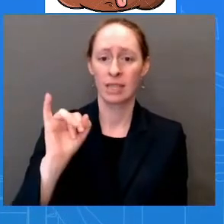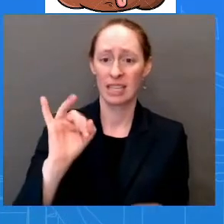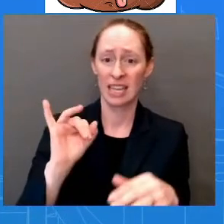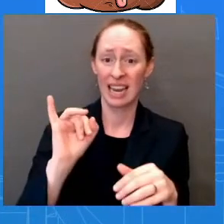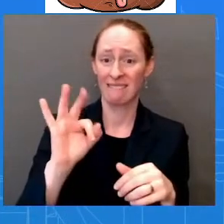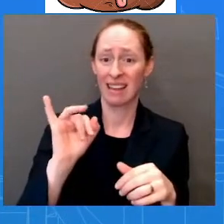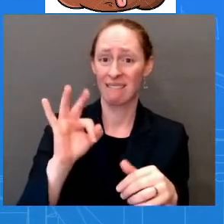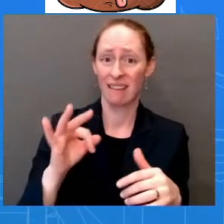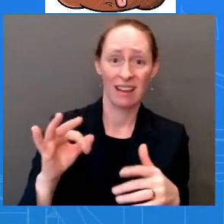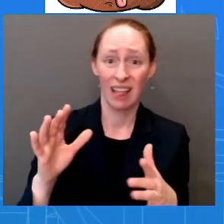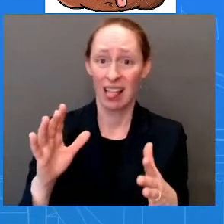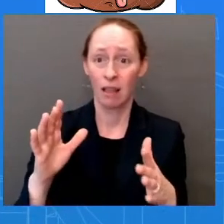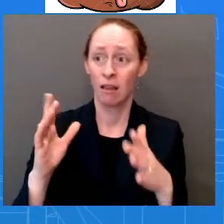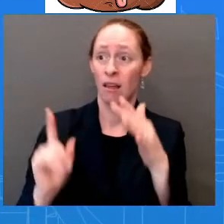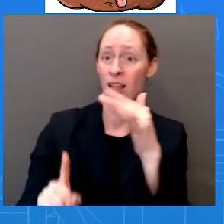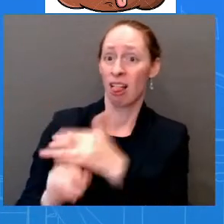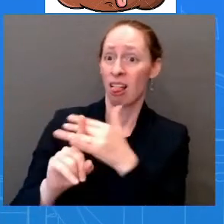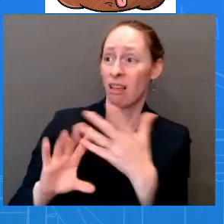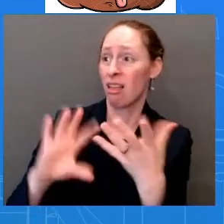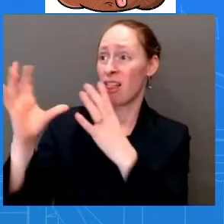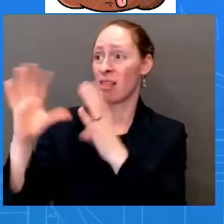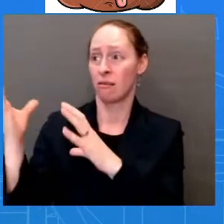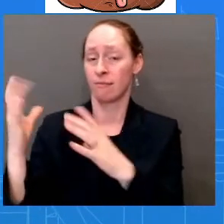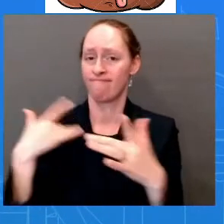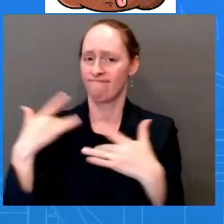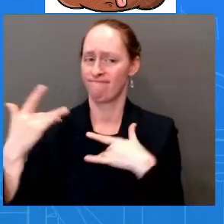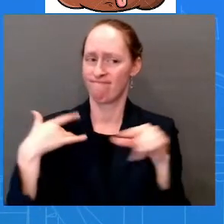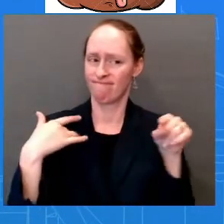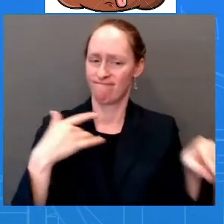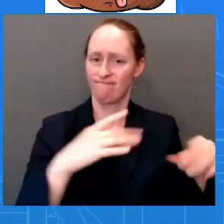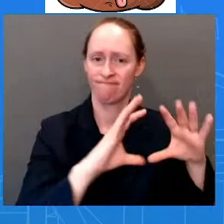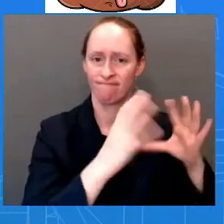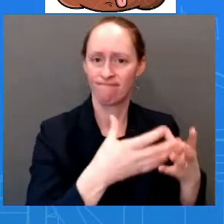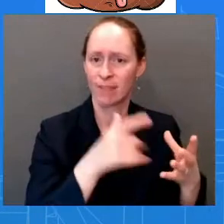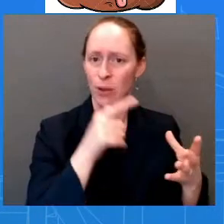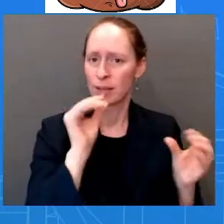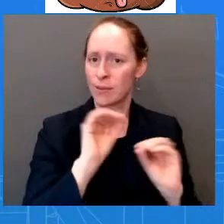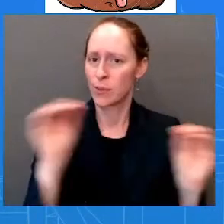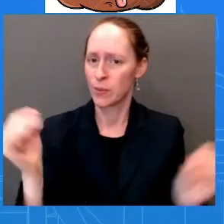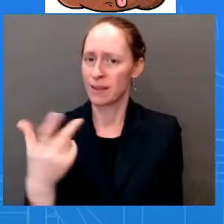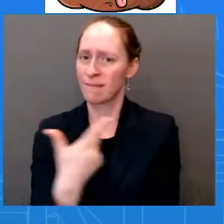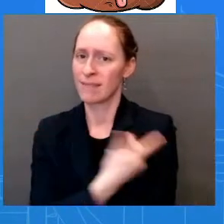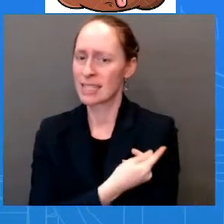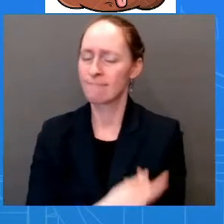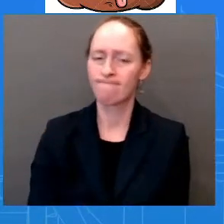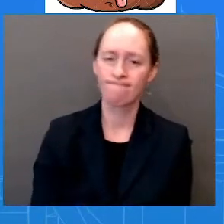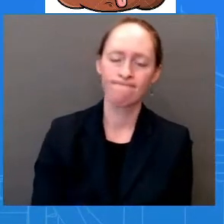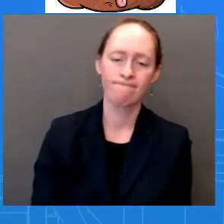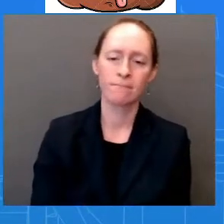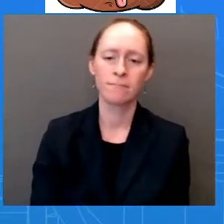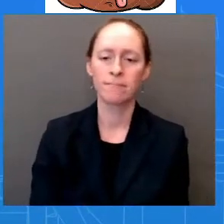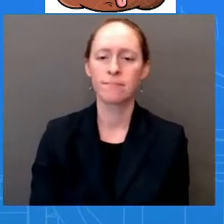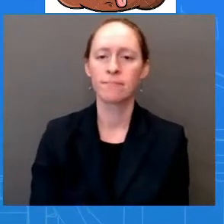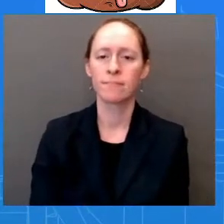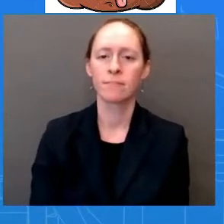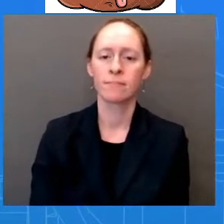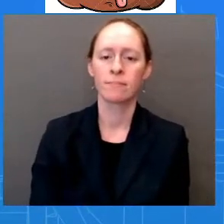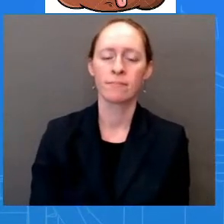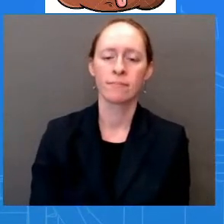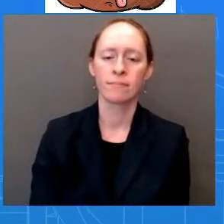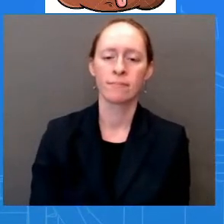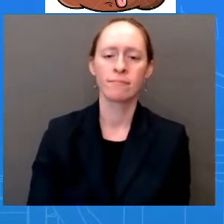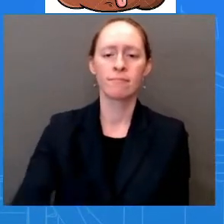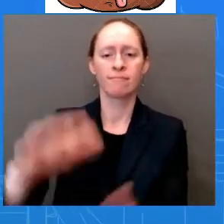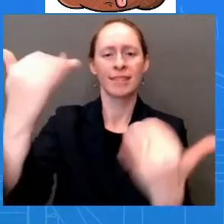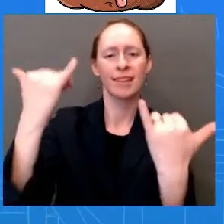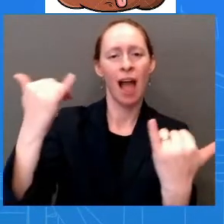That'll be across the world in about 5-10 minutes here. CNN, everybody will have that pressed all over. Still, as we